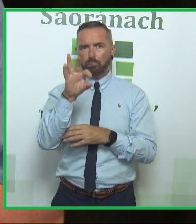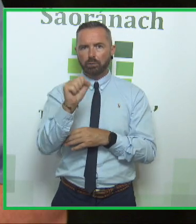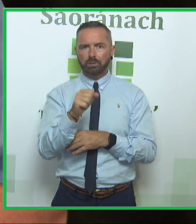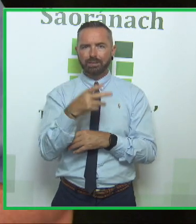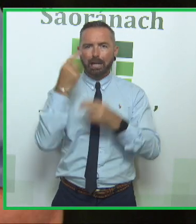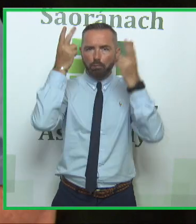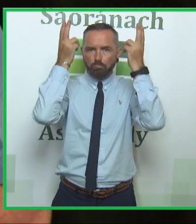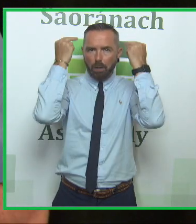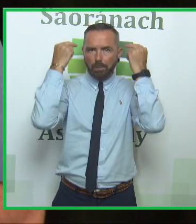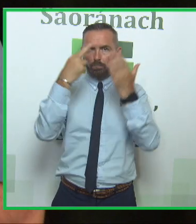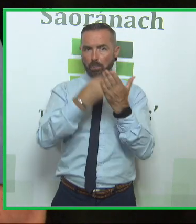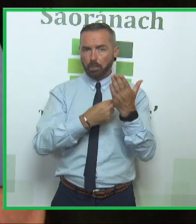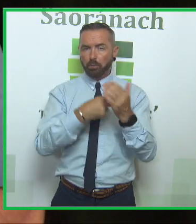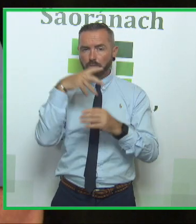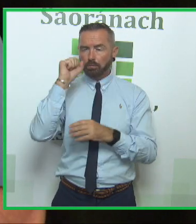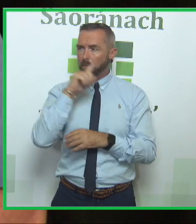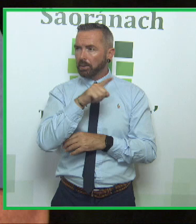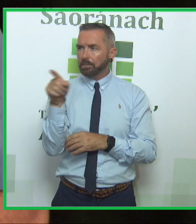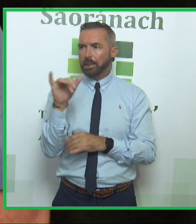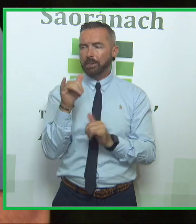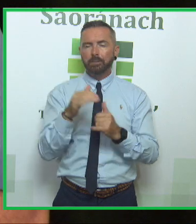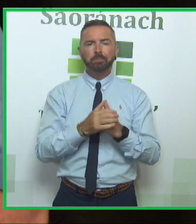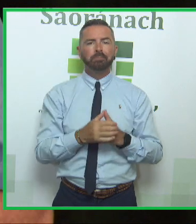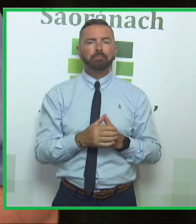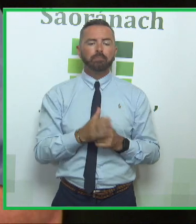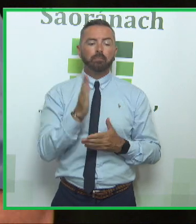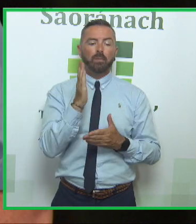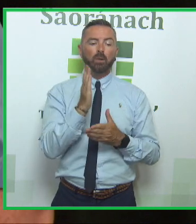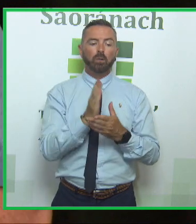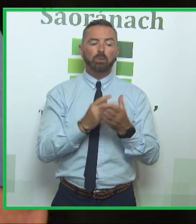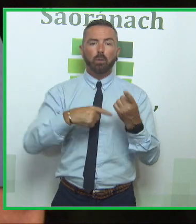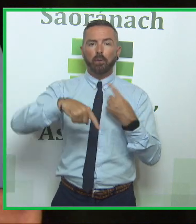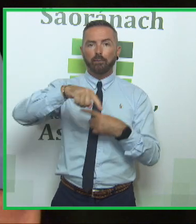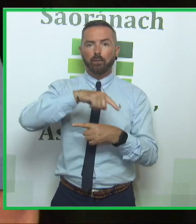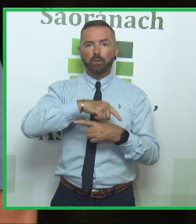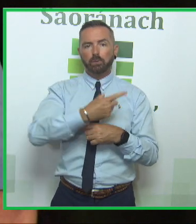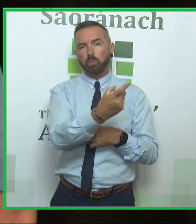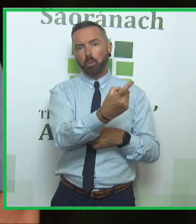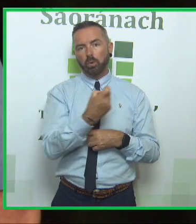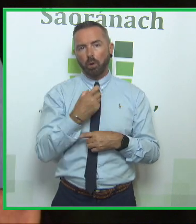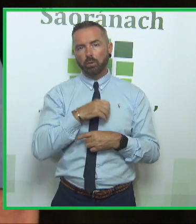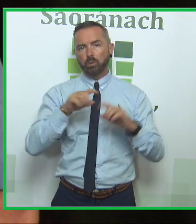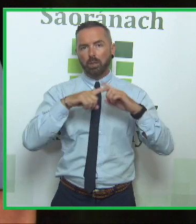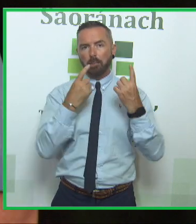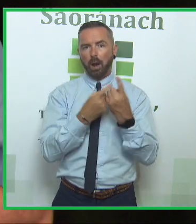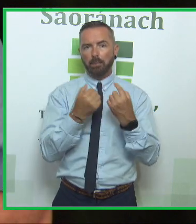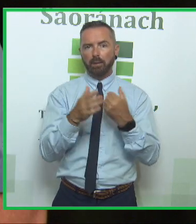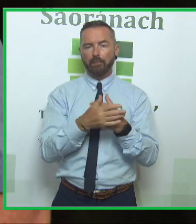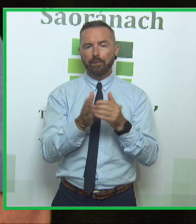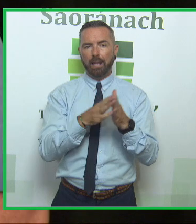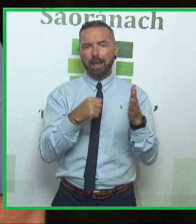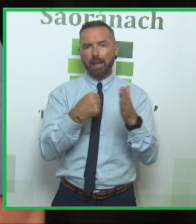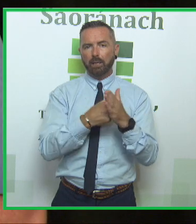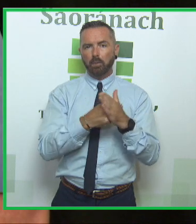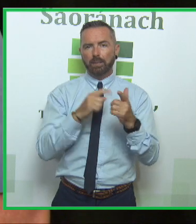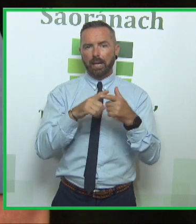Rabbit Report, which some of you might have heard of, I suppose some of us were called into the Department of Enterprise and Trade. I think Pat Rabbit was the